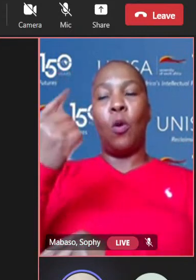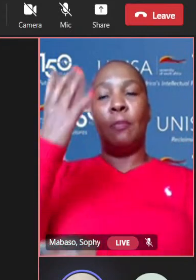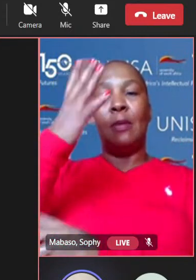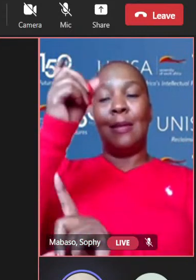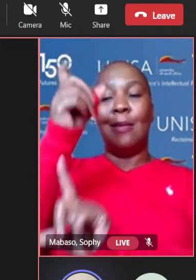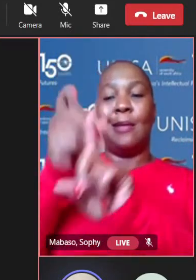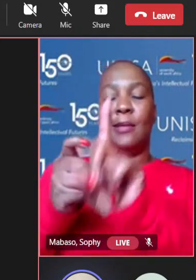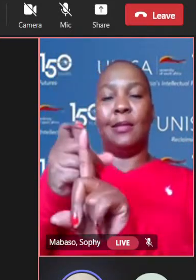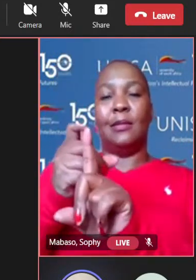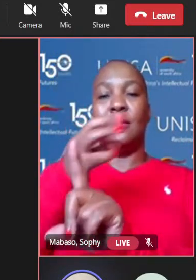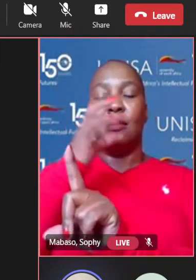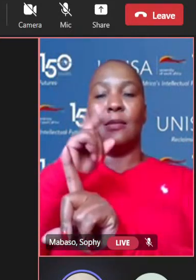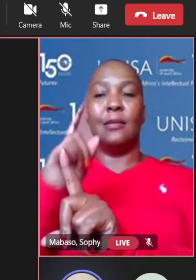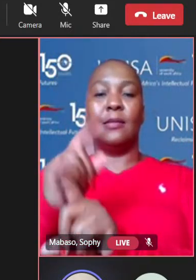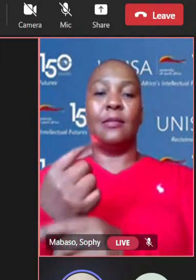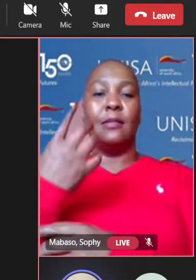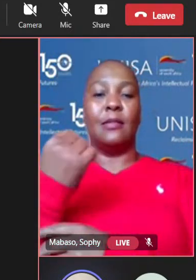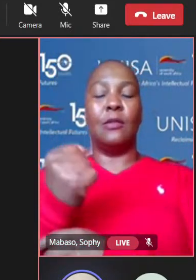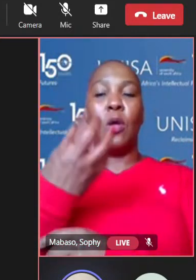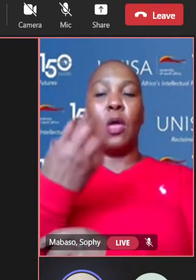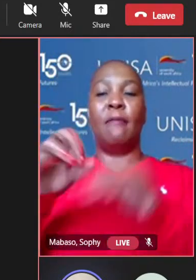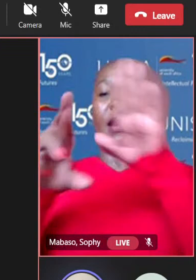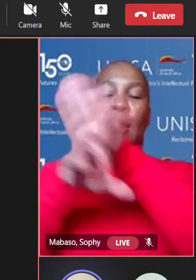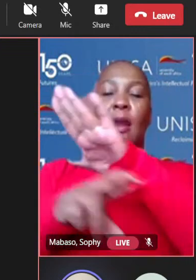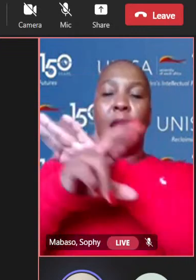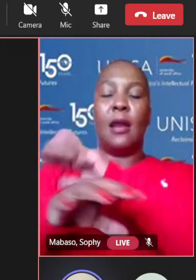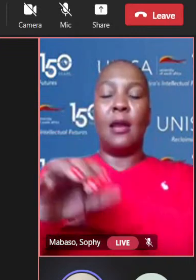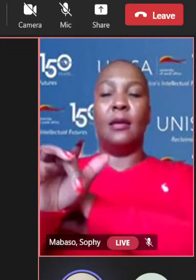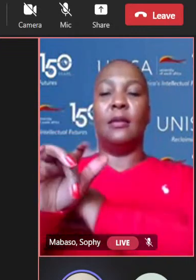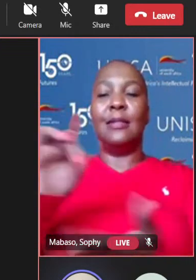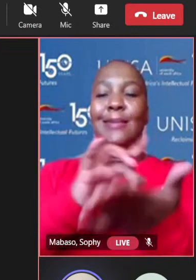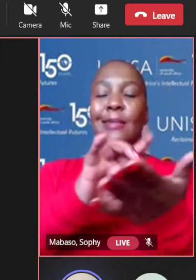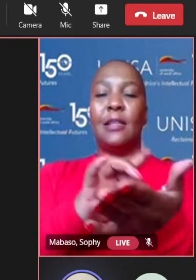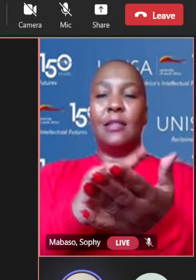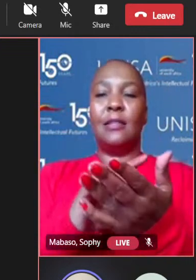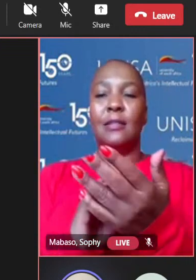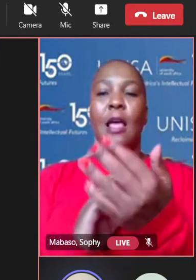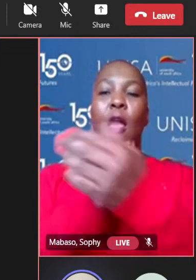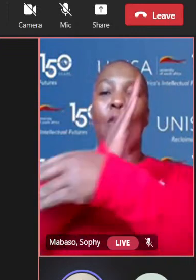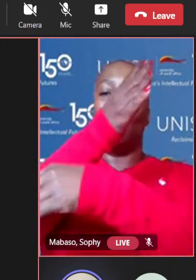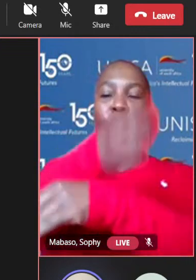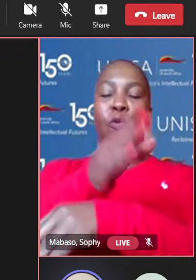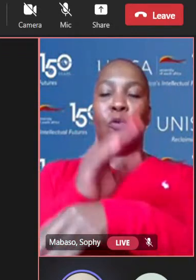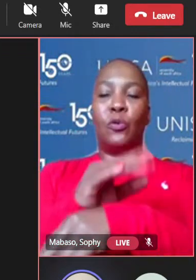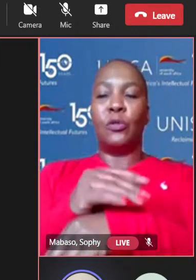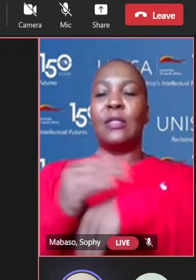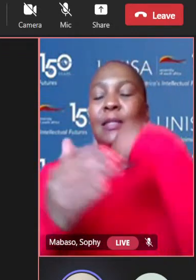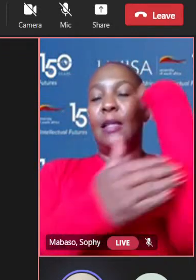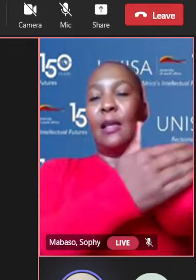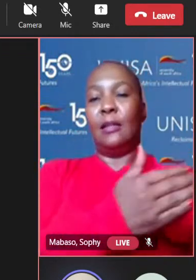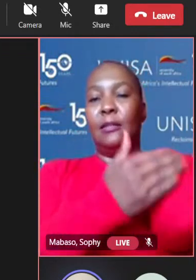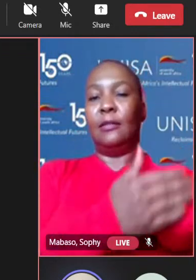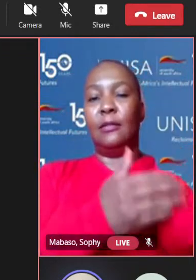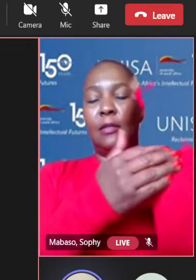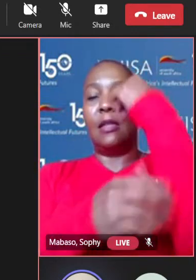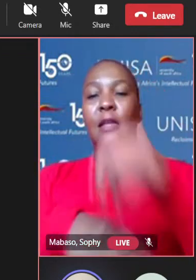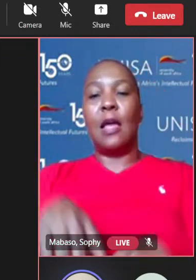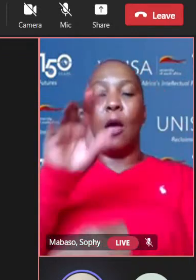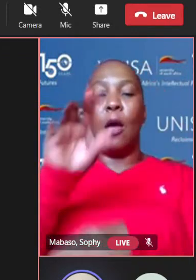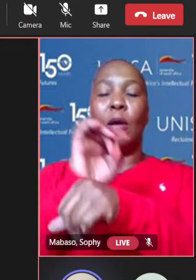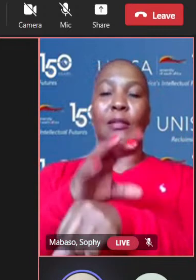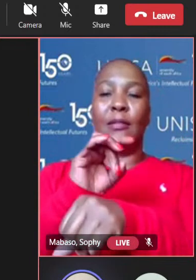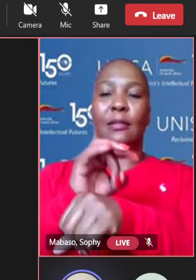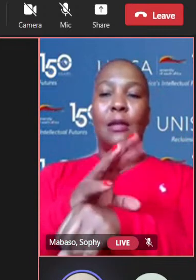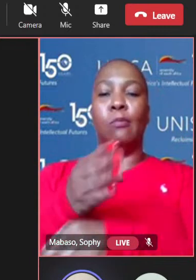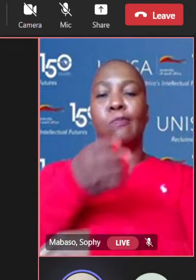presentations, Unisa has regional centres across South Africa. So our counsellors are also seated